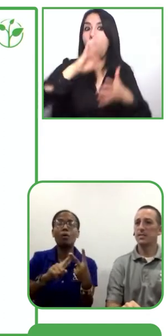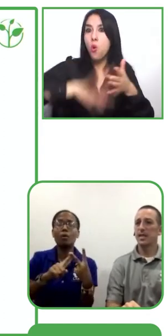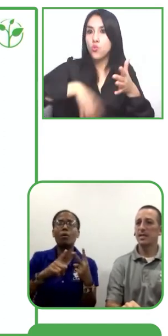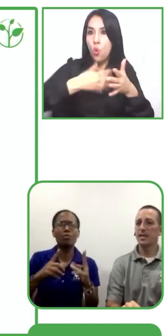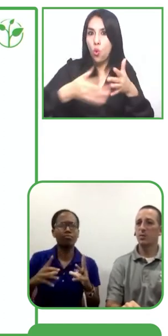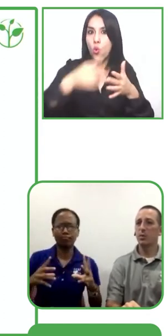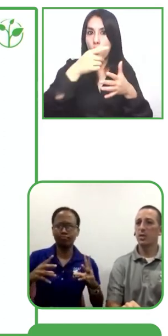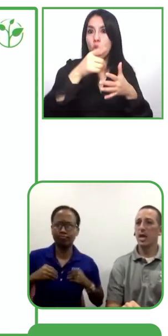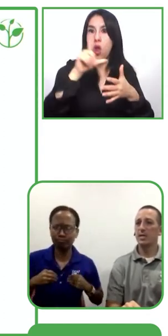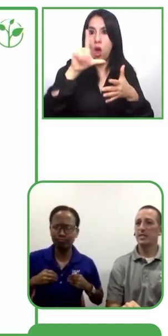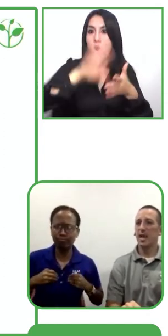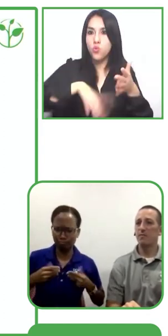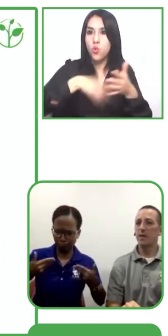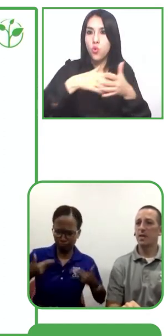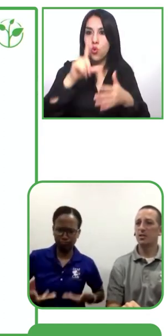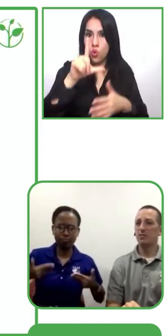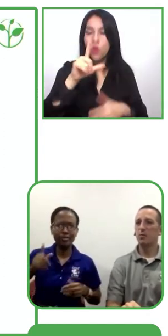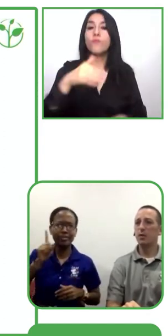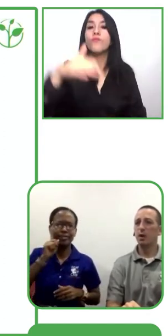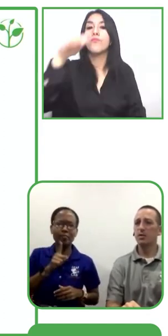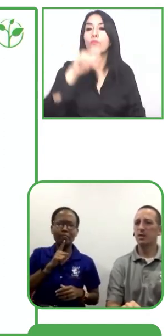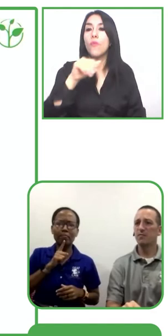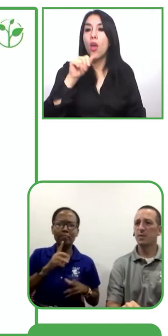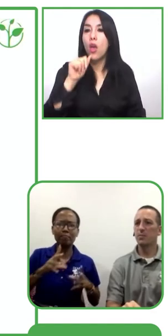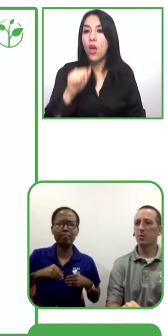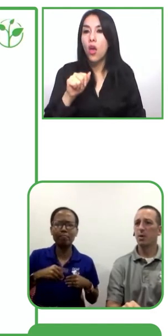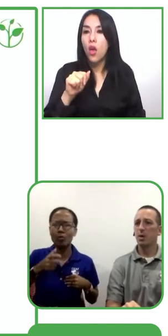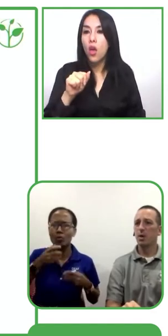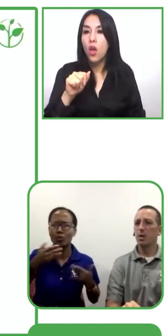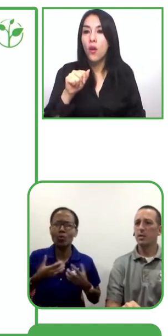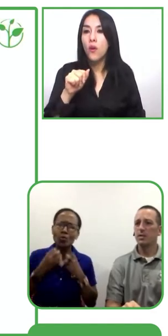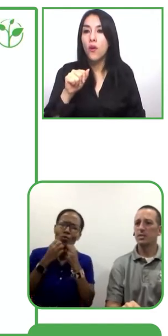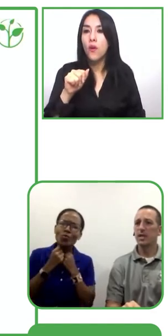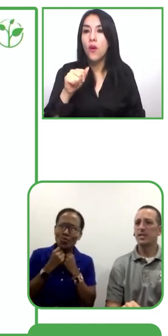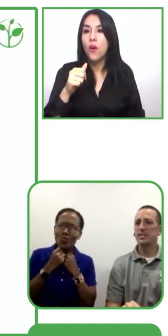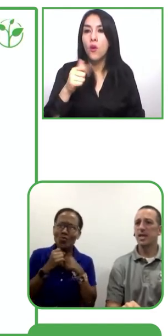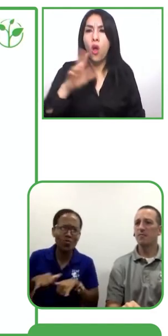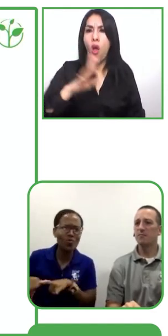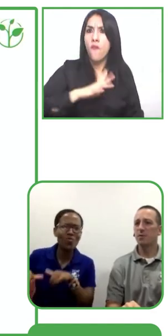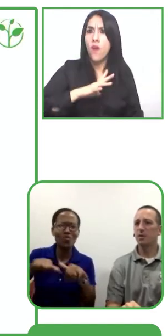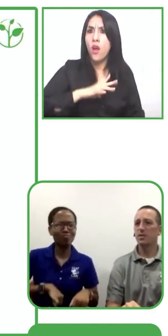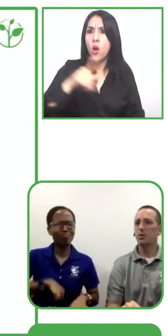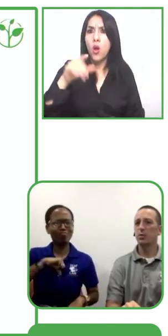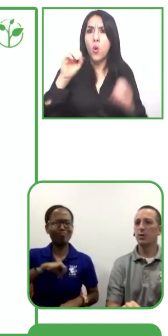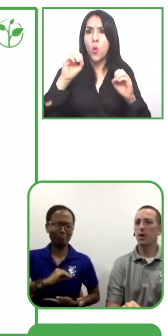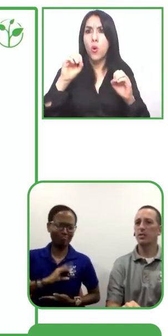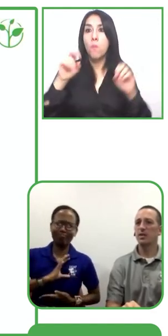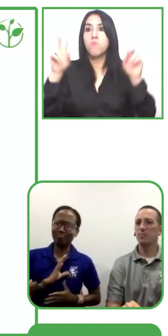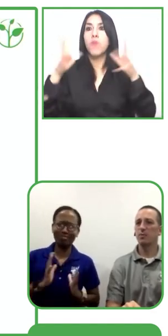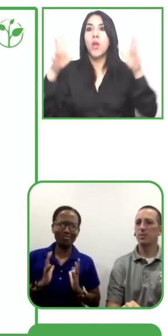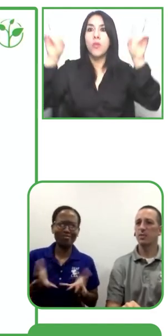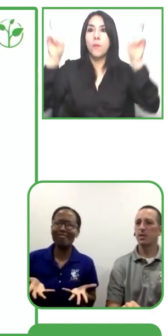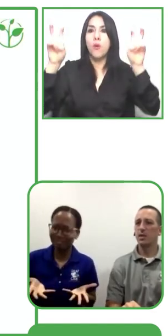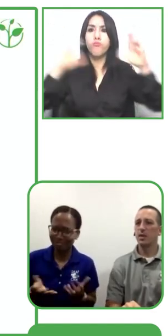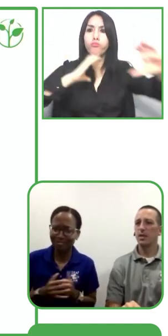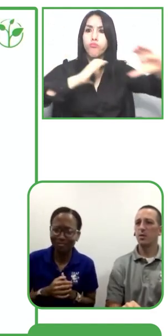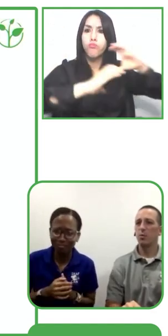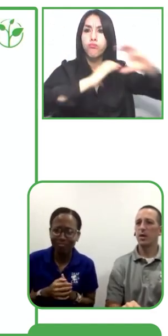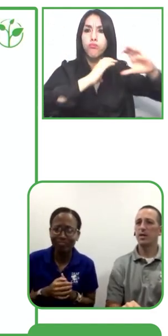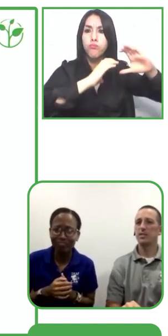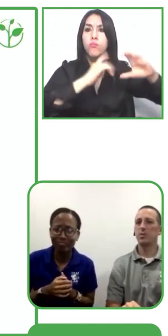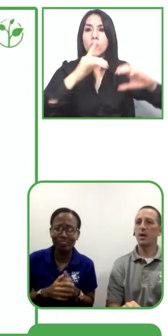deaf people. Society does not affirm us in who we are as a deaf person, and they don't recognize the pride that we have. We